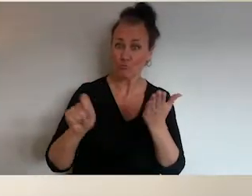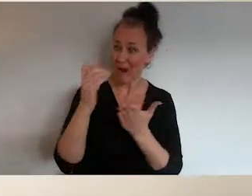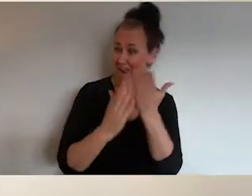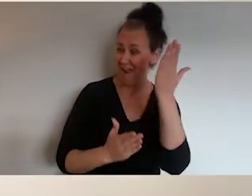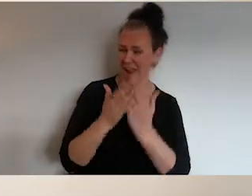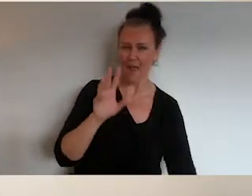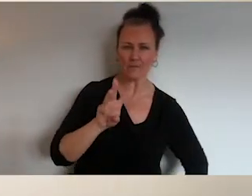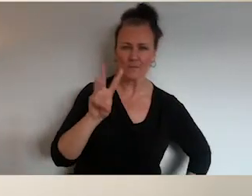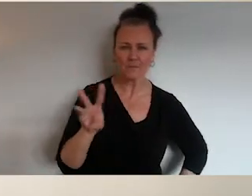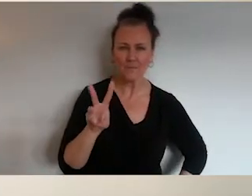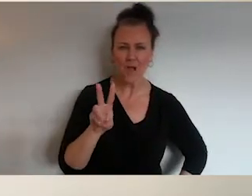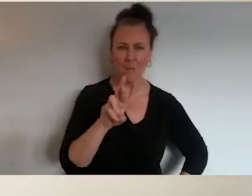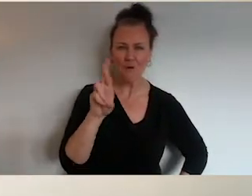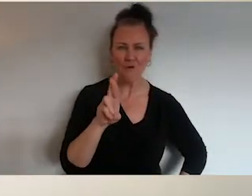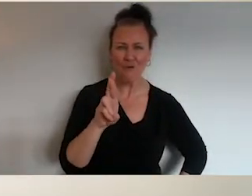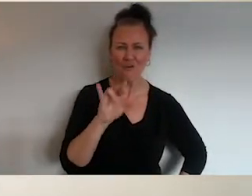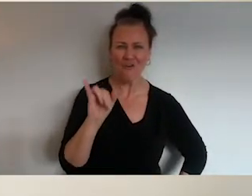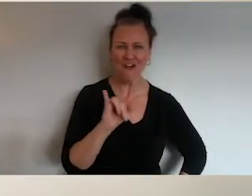hands, that's